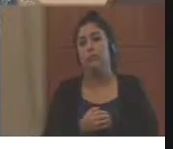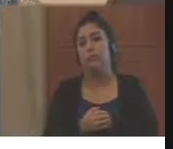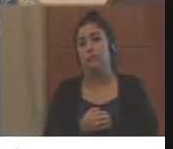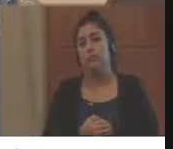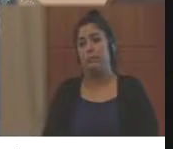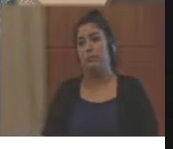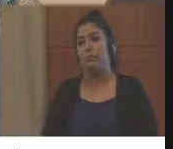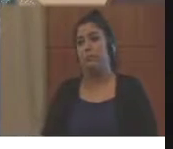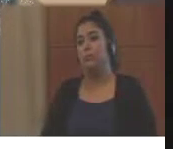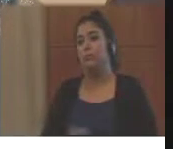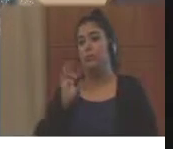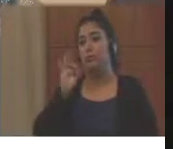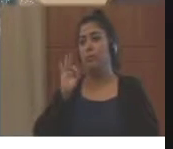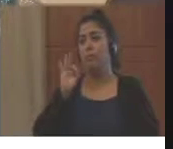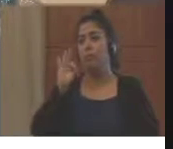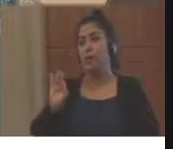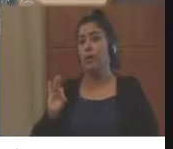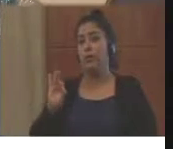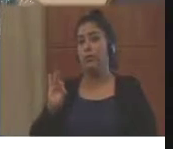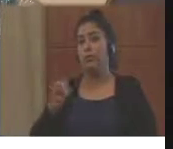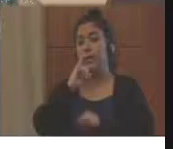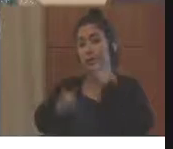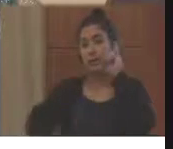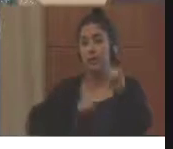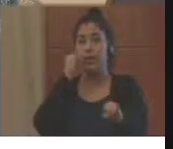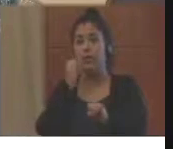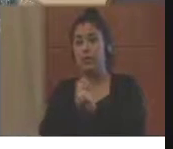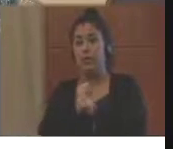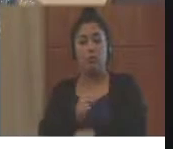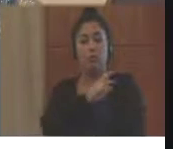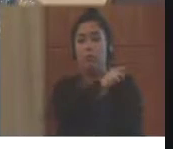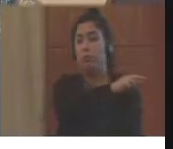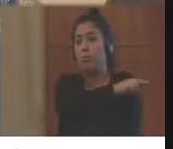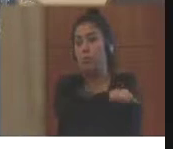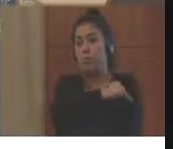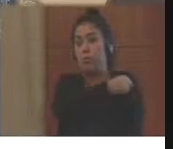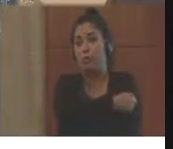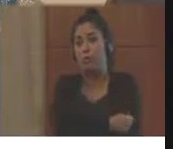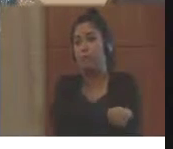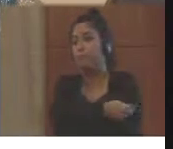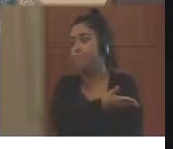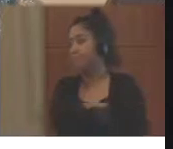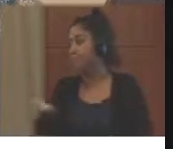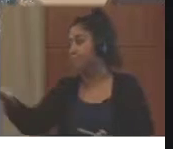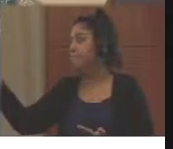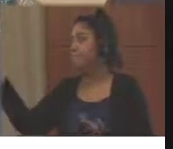la Cruz Roja, el señor Xavier Castellanos.